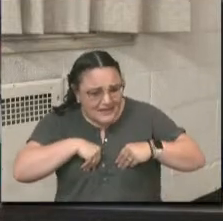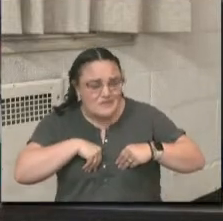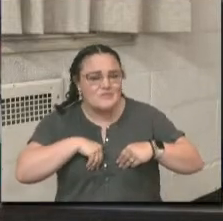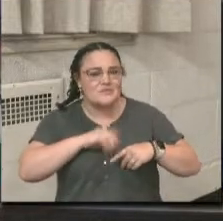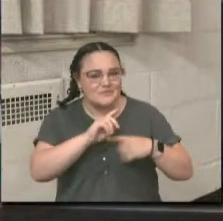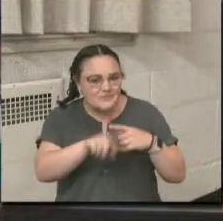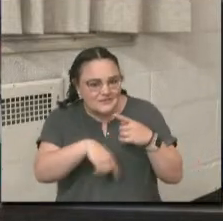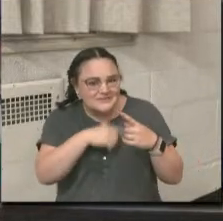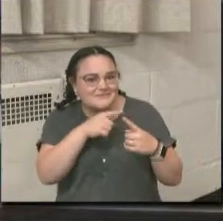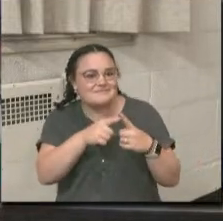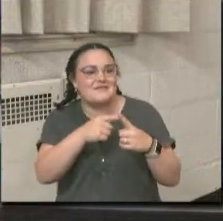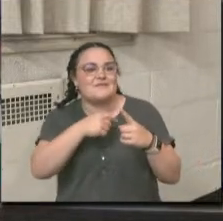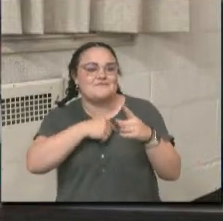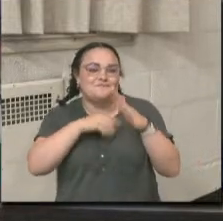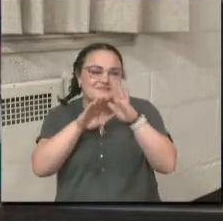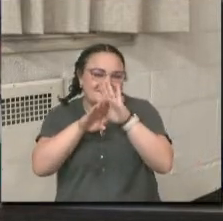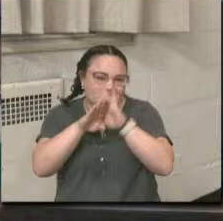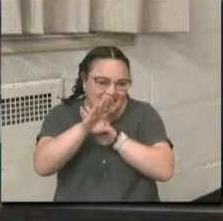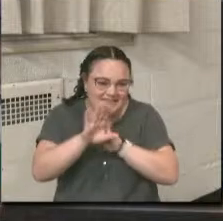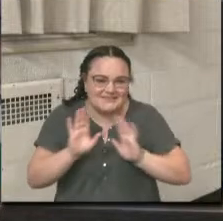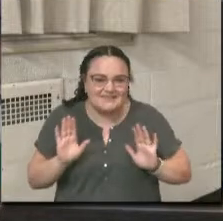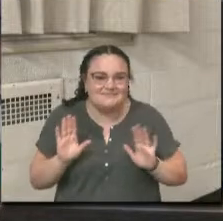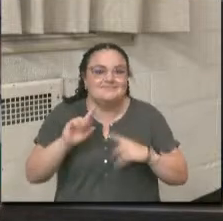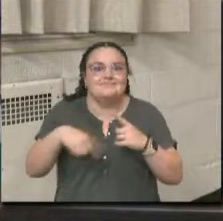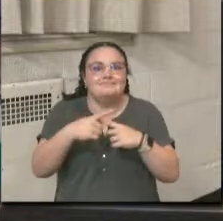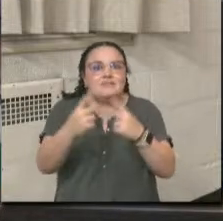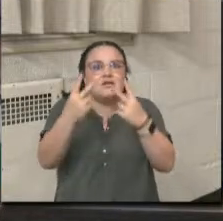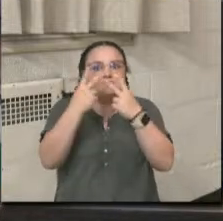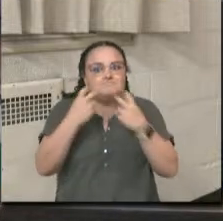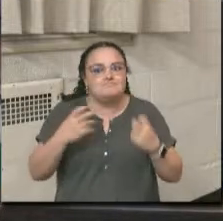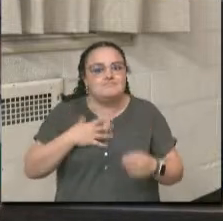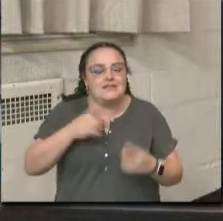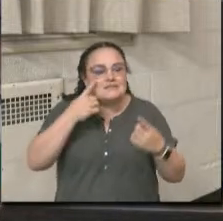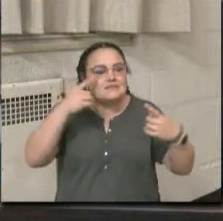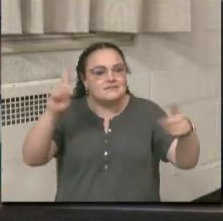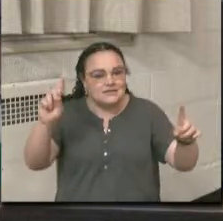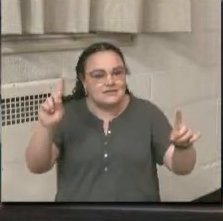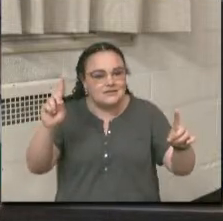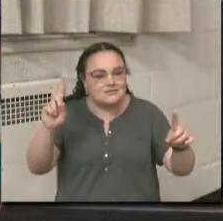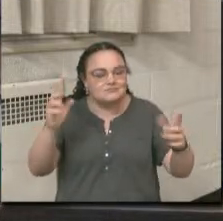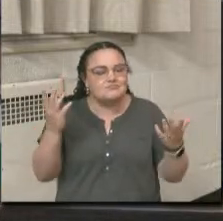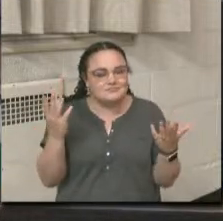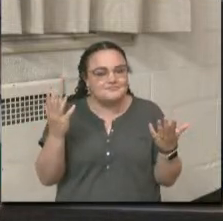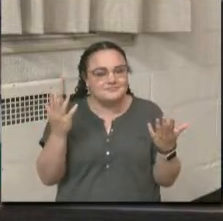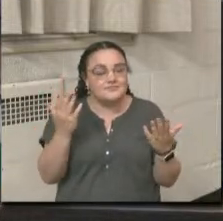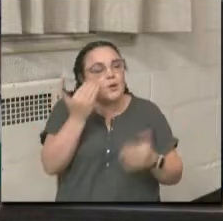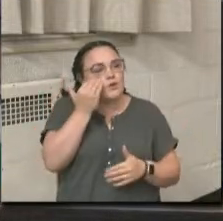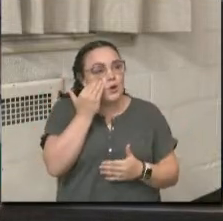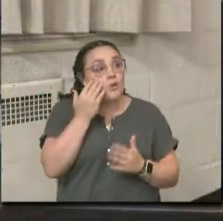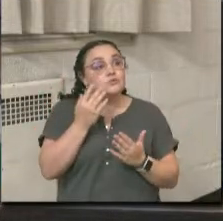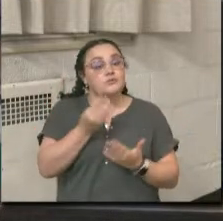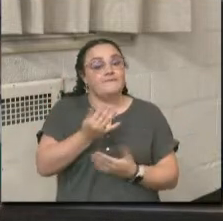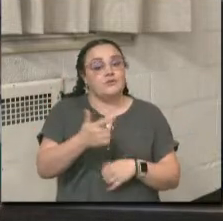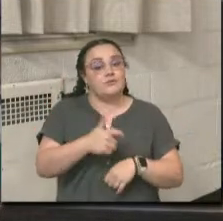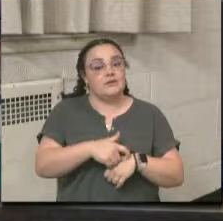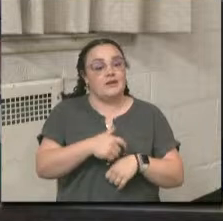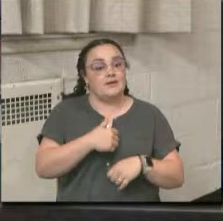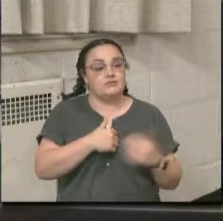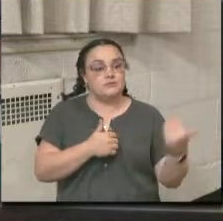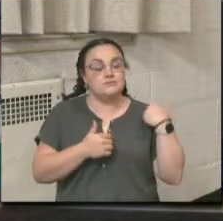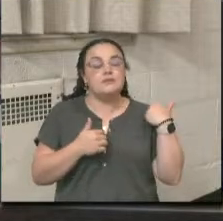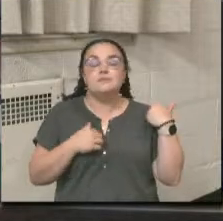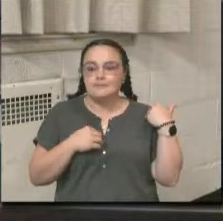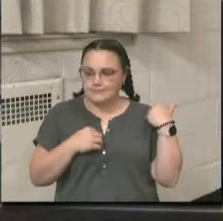of wanting me to do better, wanting to see me succeed. And I knew that with you, so I didn't mind the times where I needed to wake up to reality a